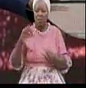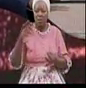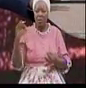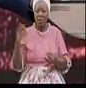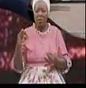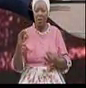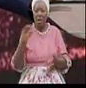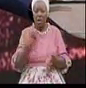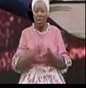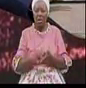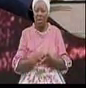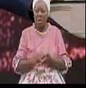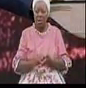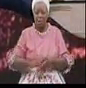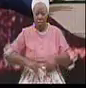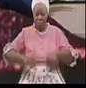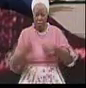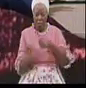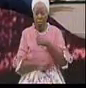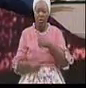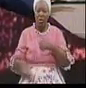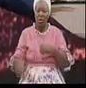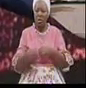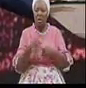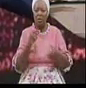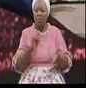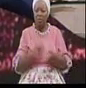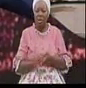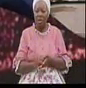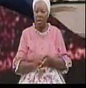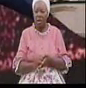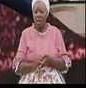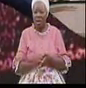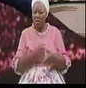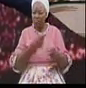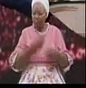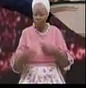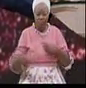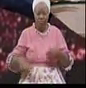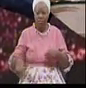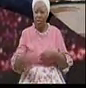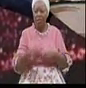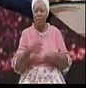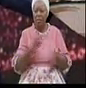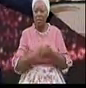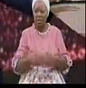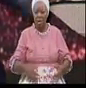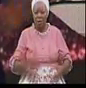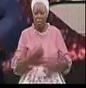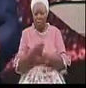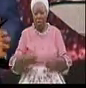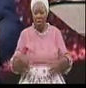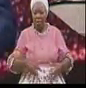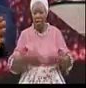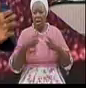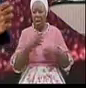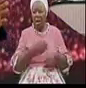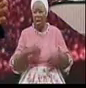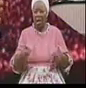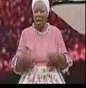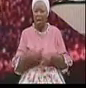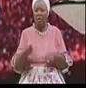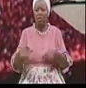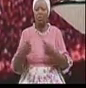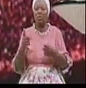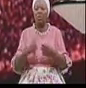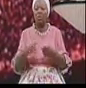that tortured them, that tormented them, that vexed them. And as you go to all